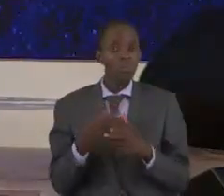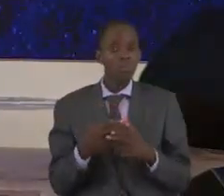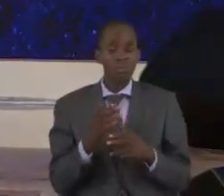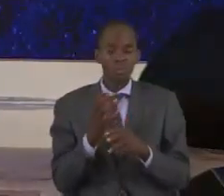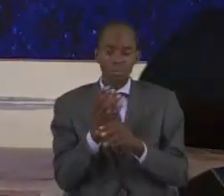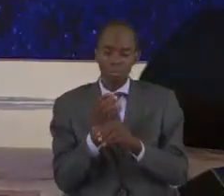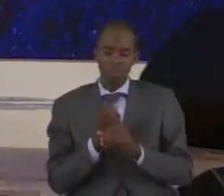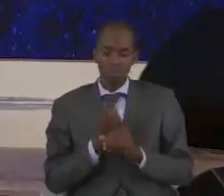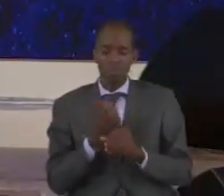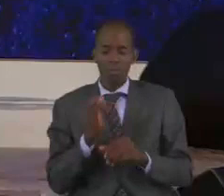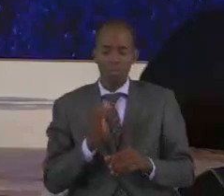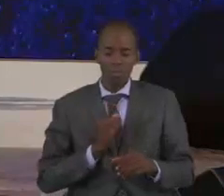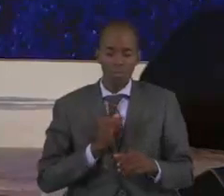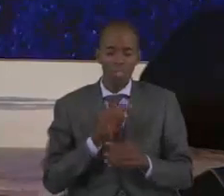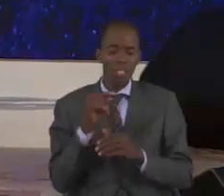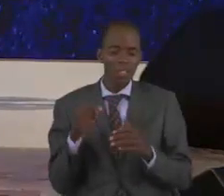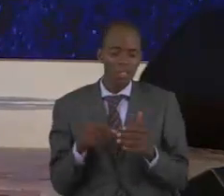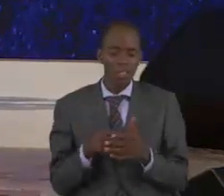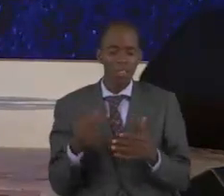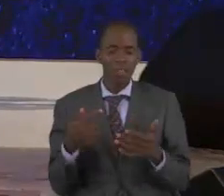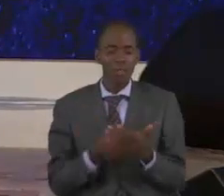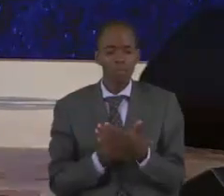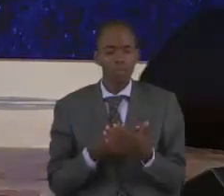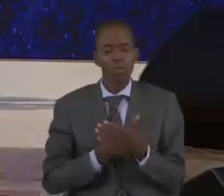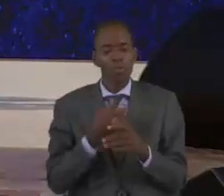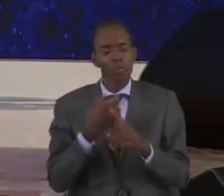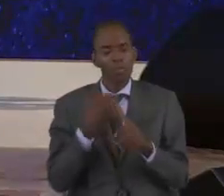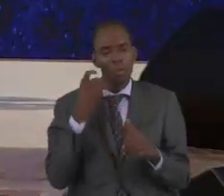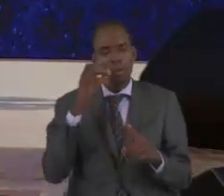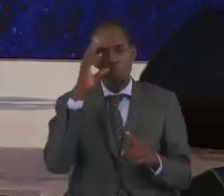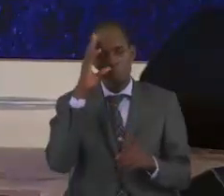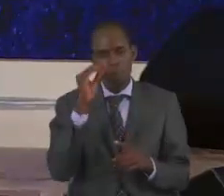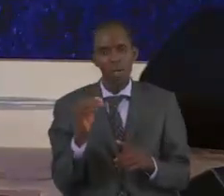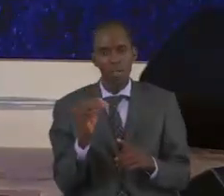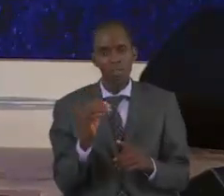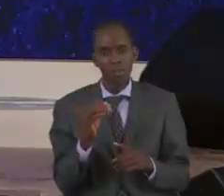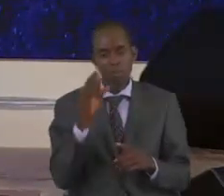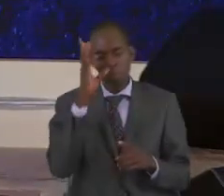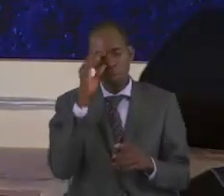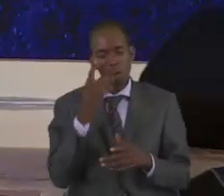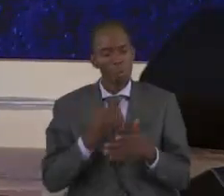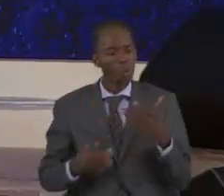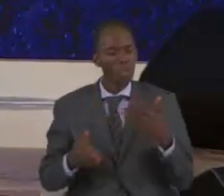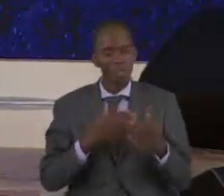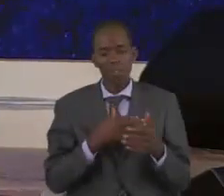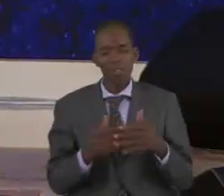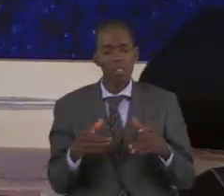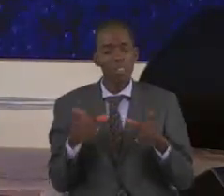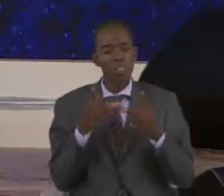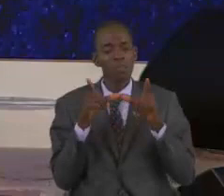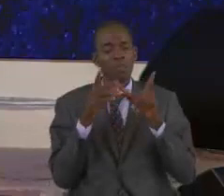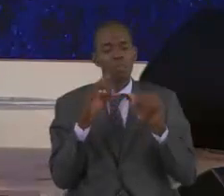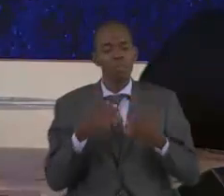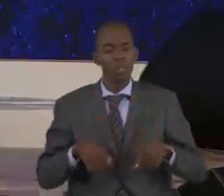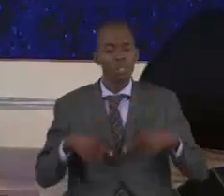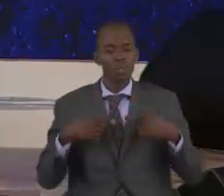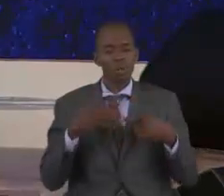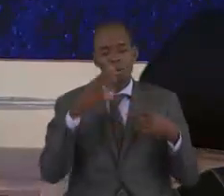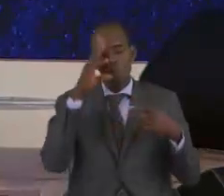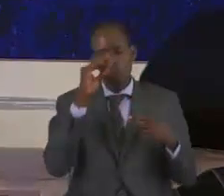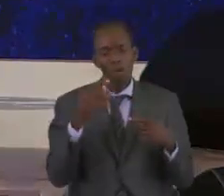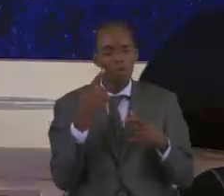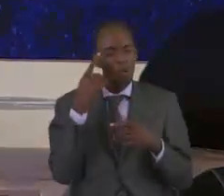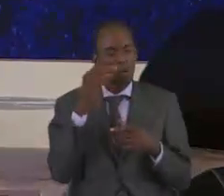I this gospel from man. Man of whatever stature, man of